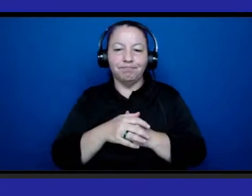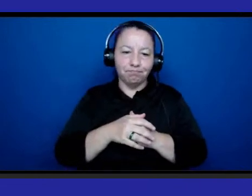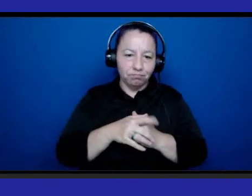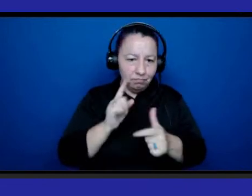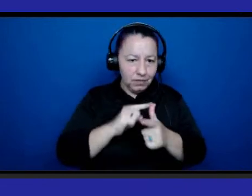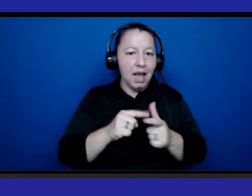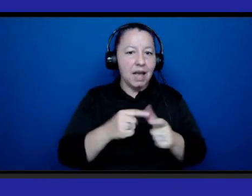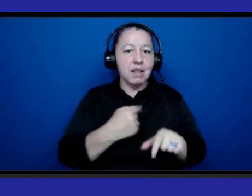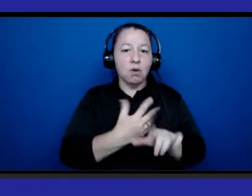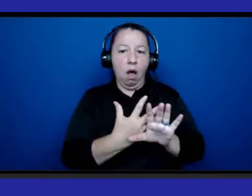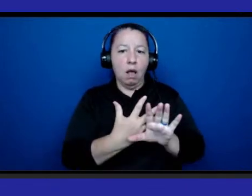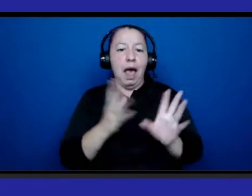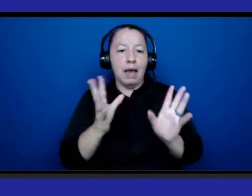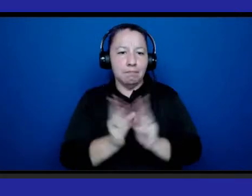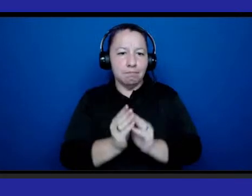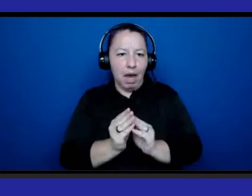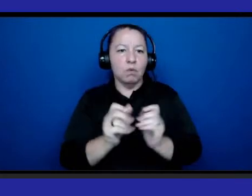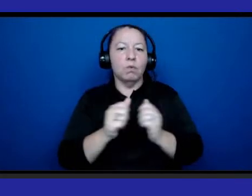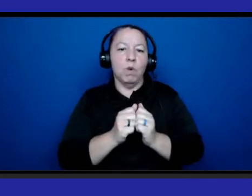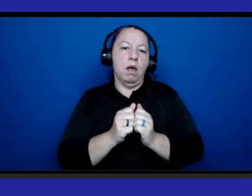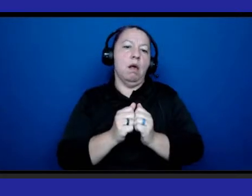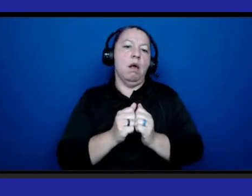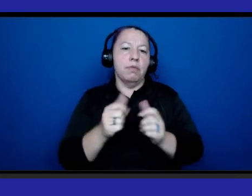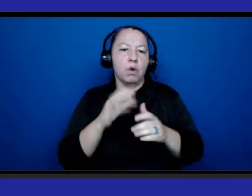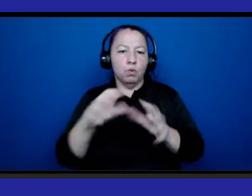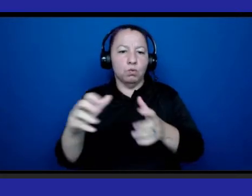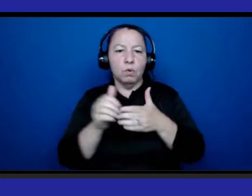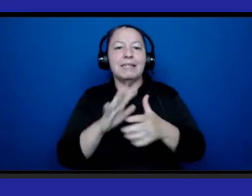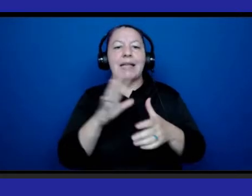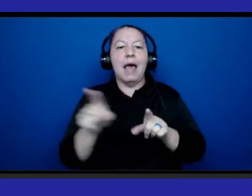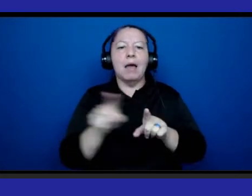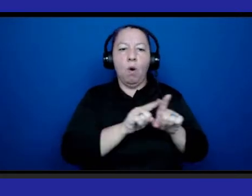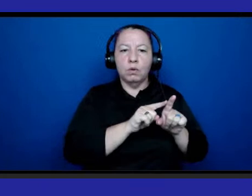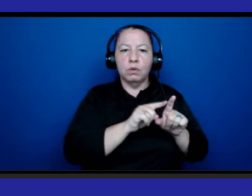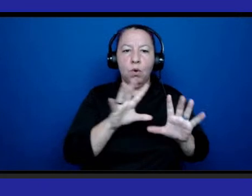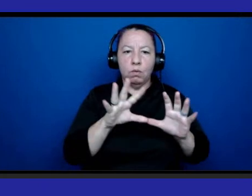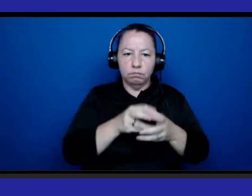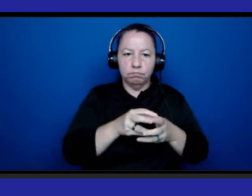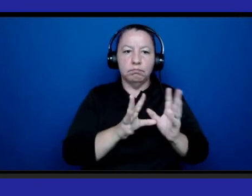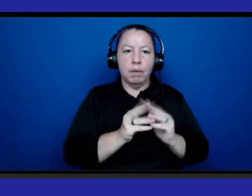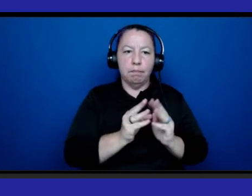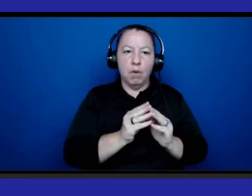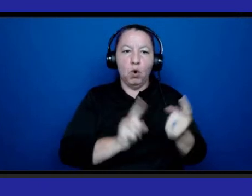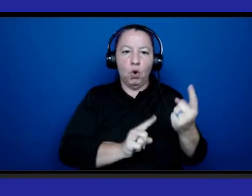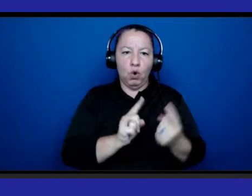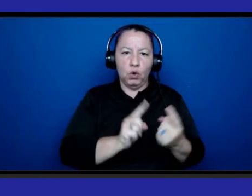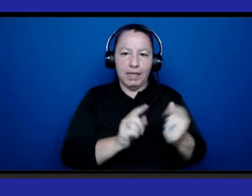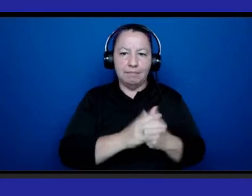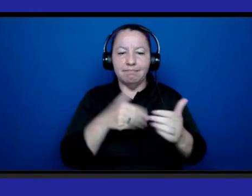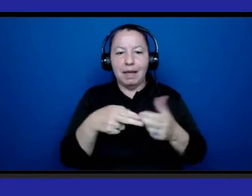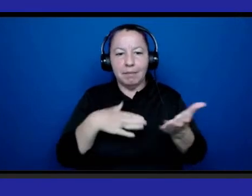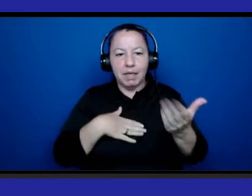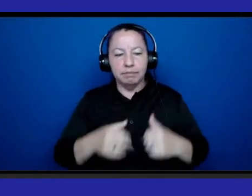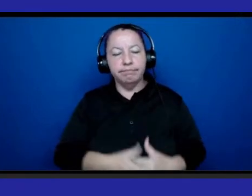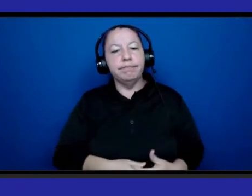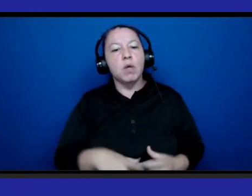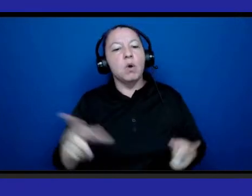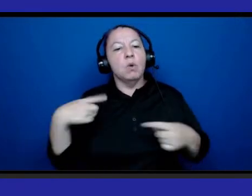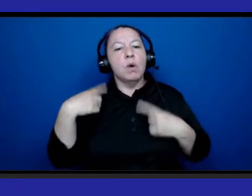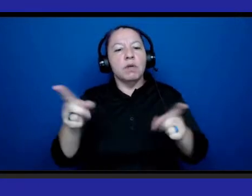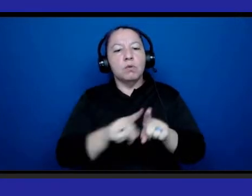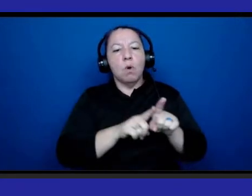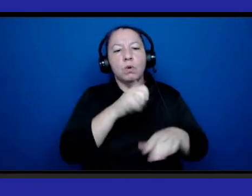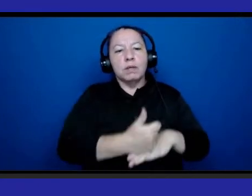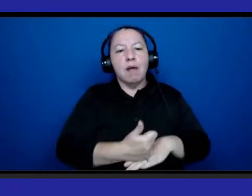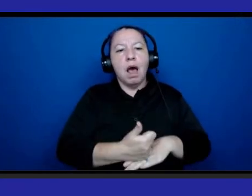met in person. Next slide, please. We have since also established a consulting firm